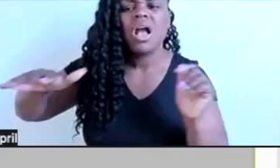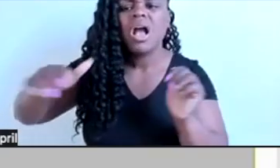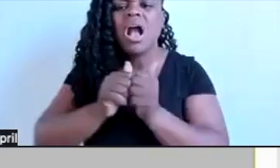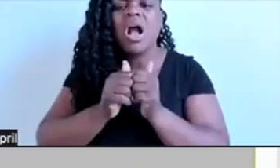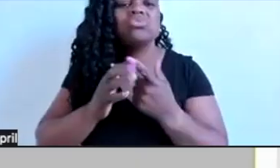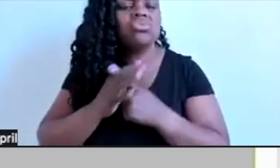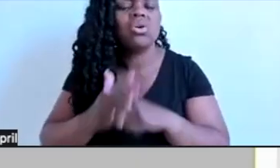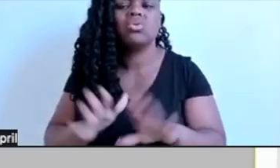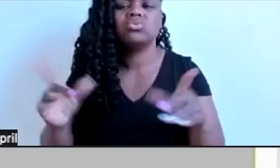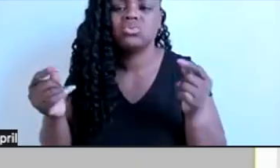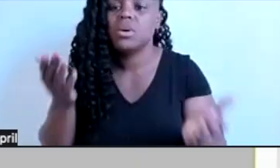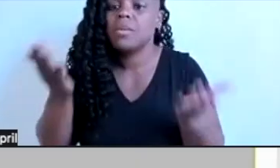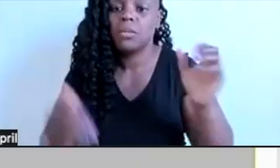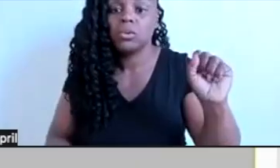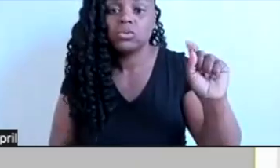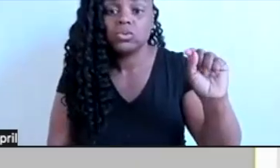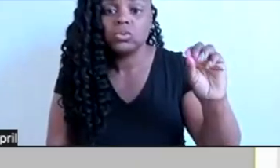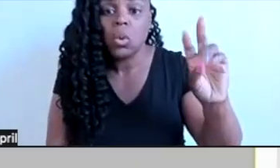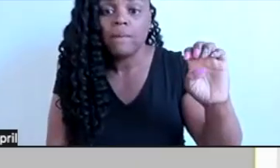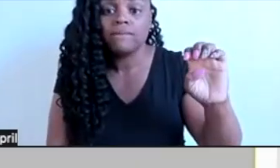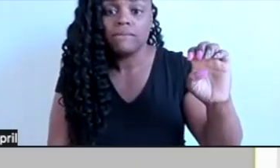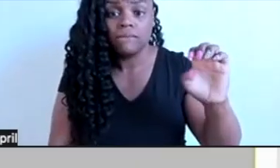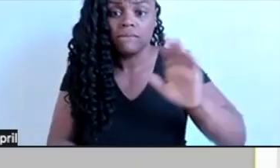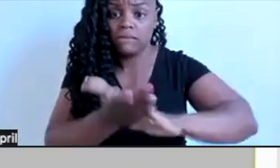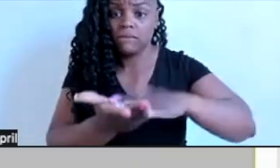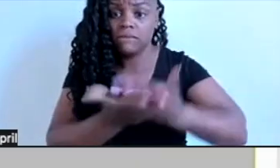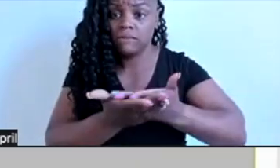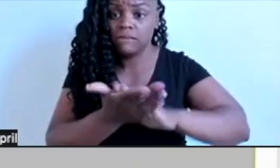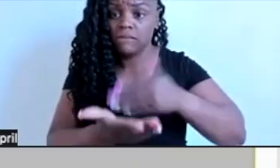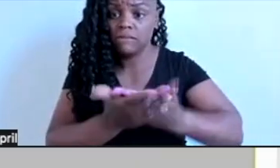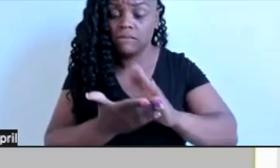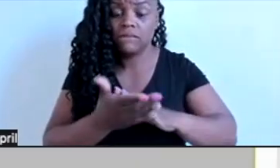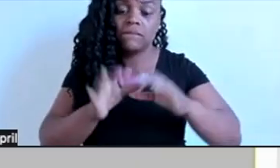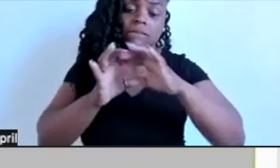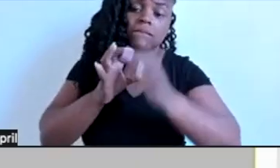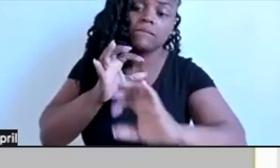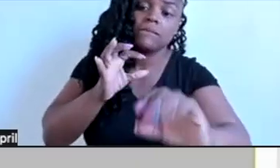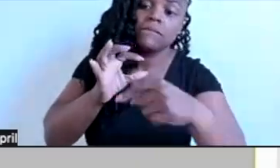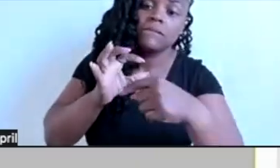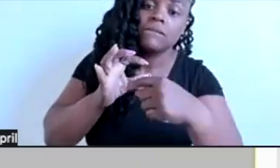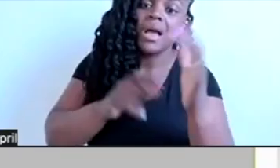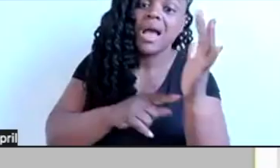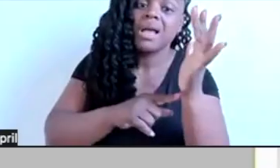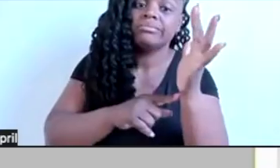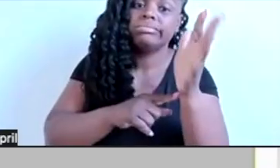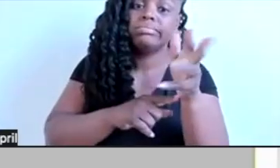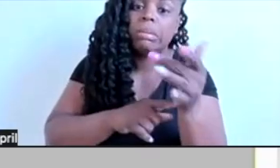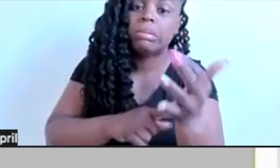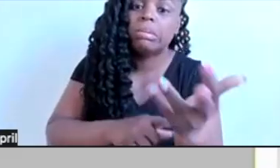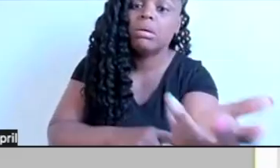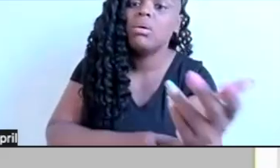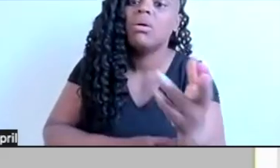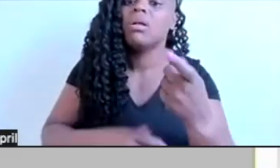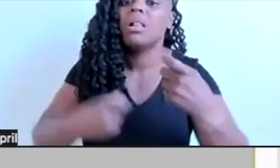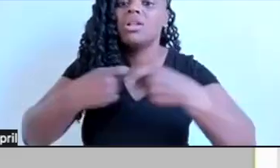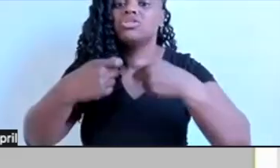if appliances have moved, if candles have tipped over, or if electrical wiring is damaged or broken. If you discover a